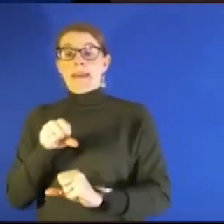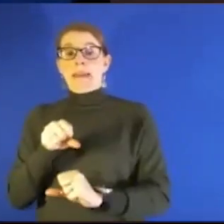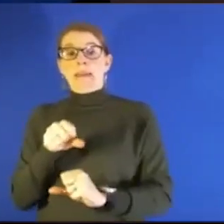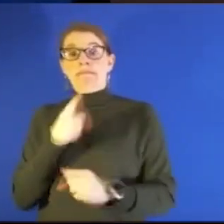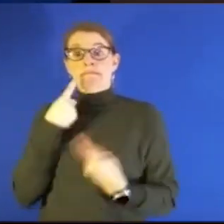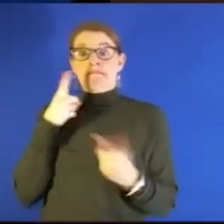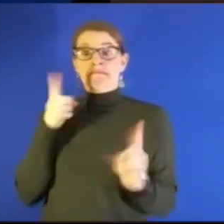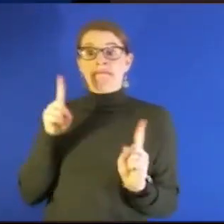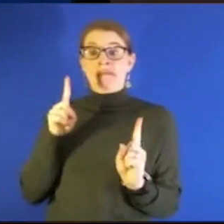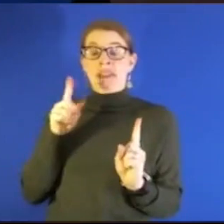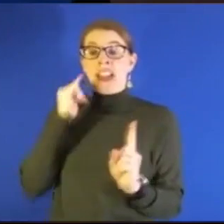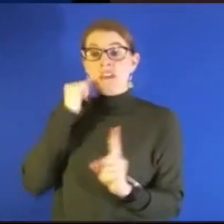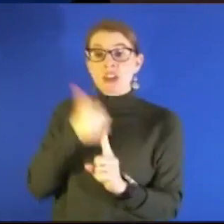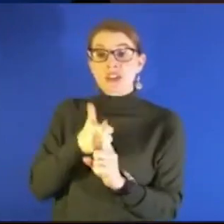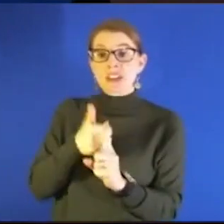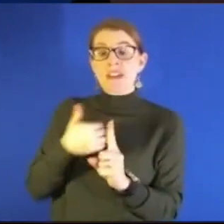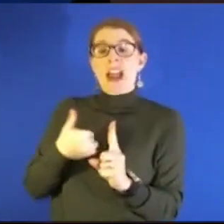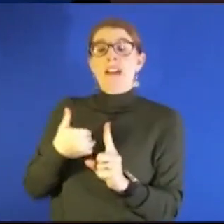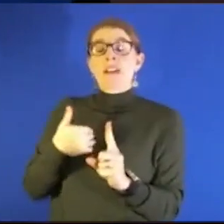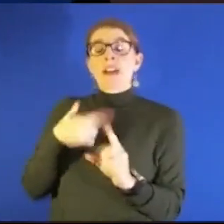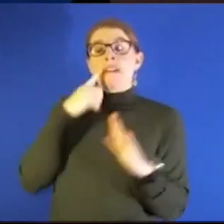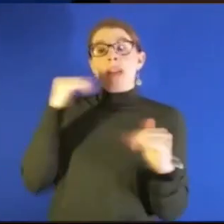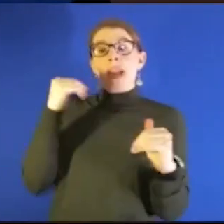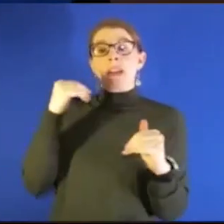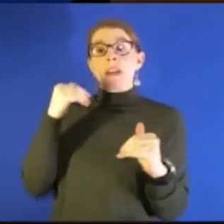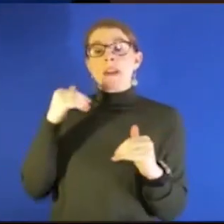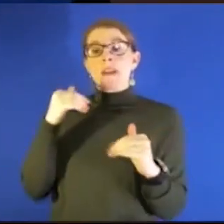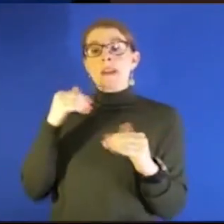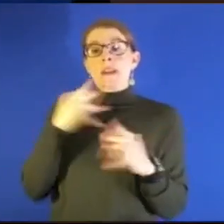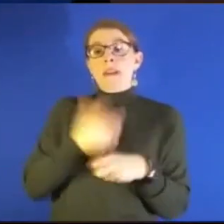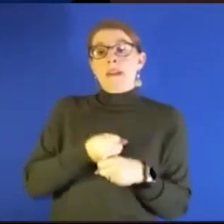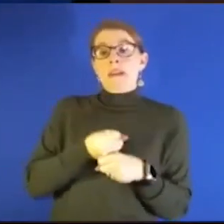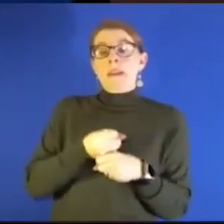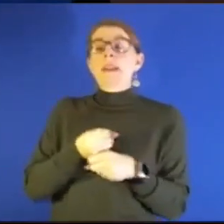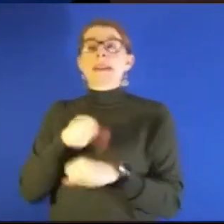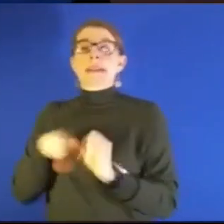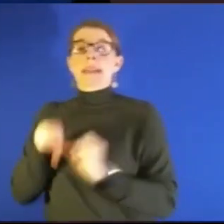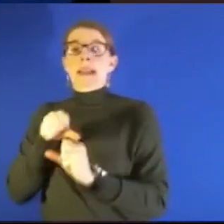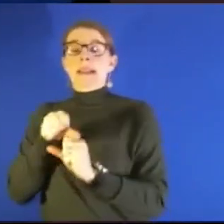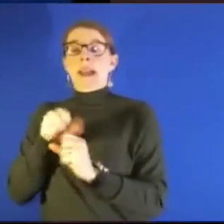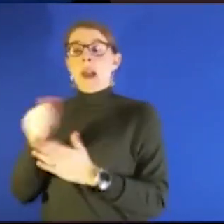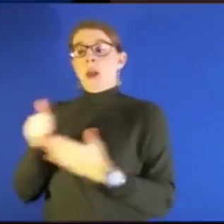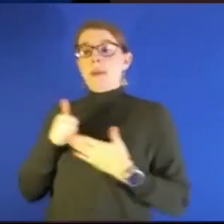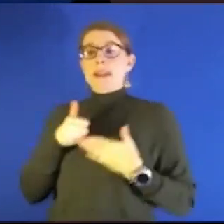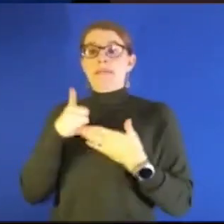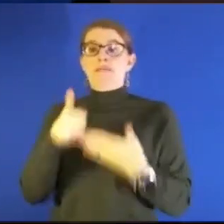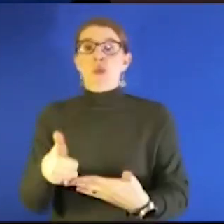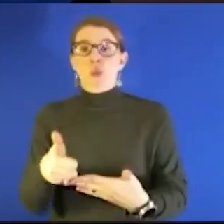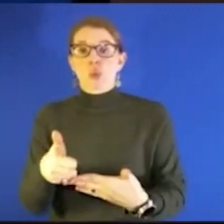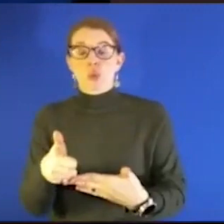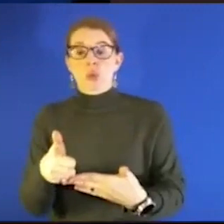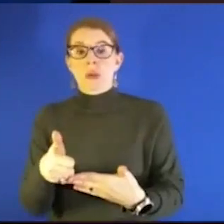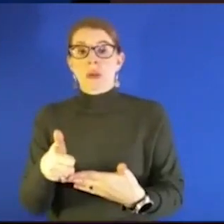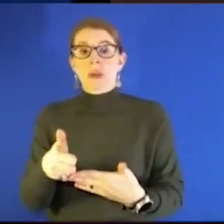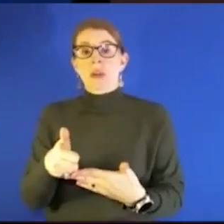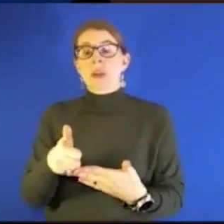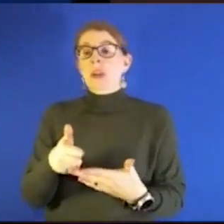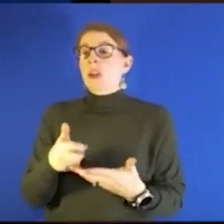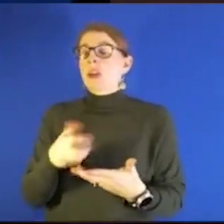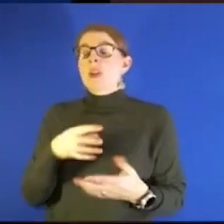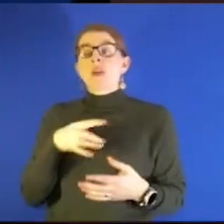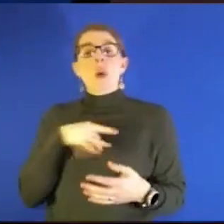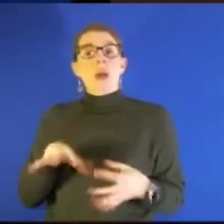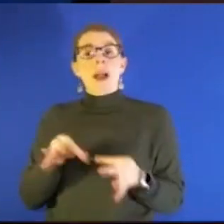if you have that faith and hope and science and help us help you. We don't like deferring cases. We don't like